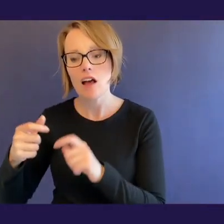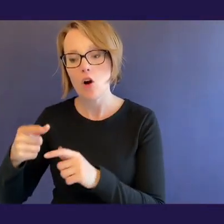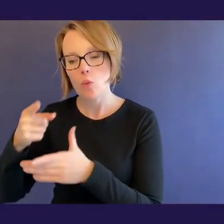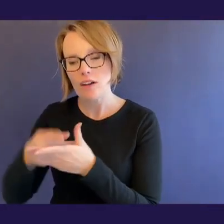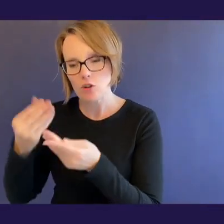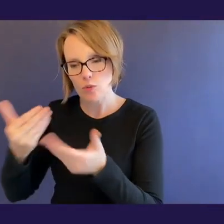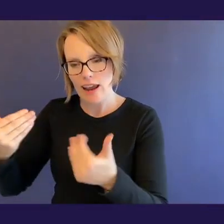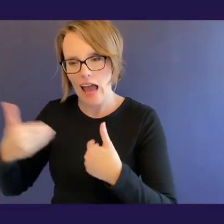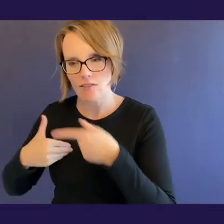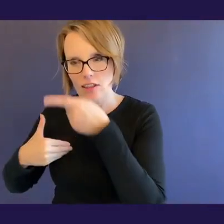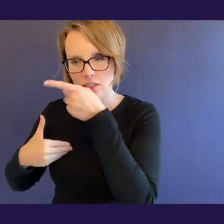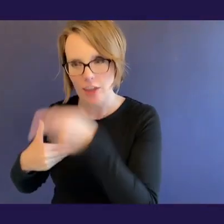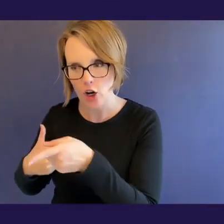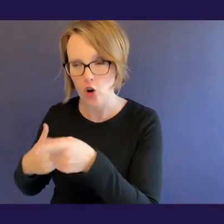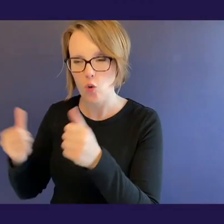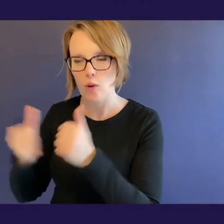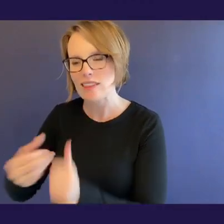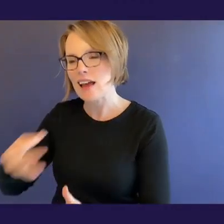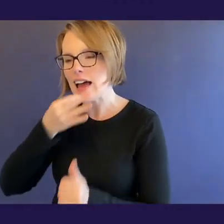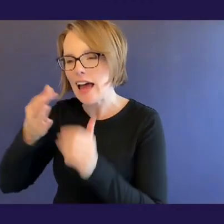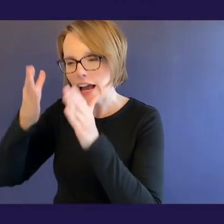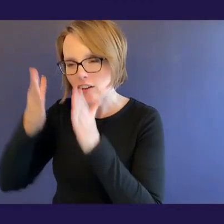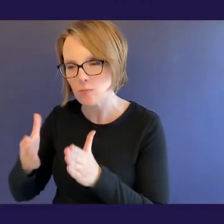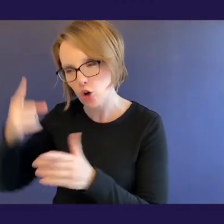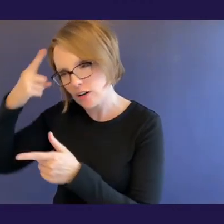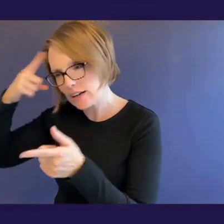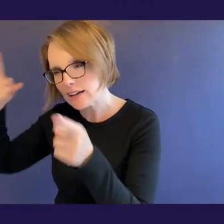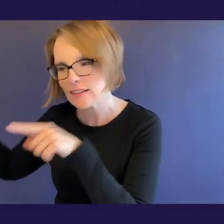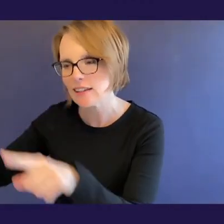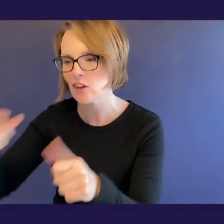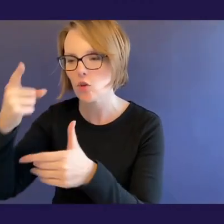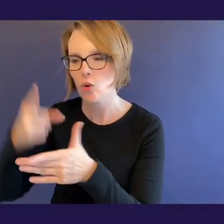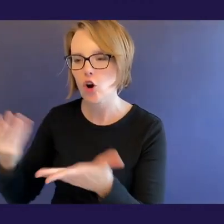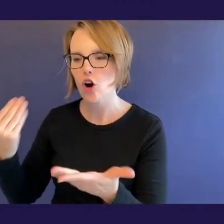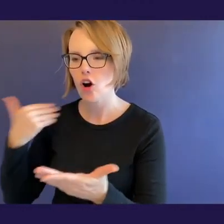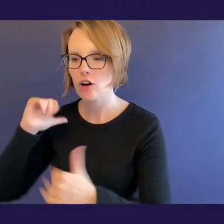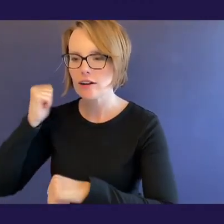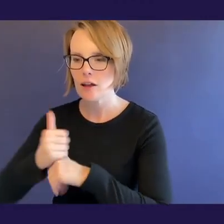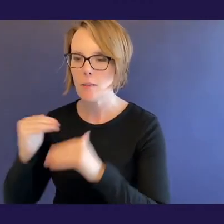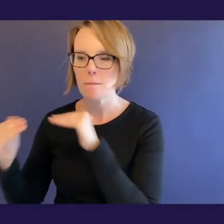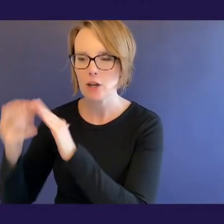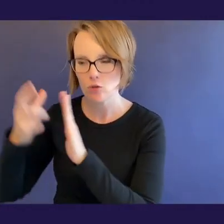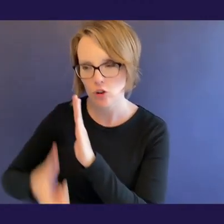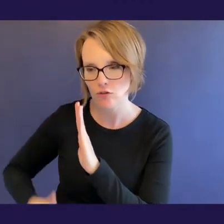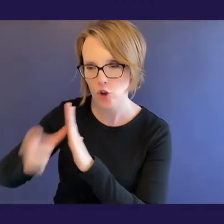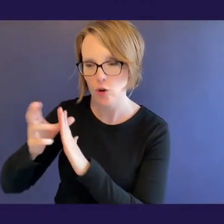what's expert consensus, and presenting that with a unified voice.